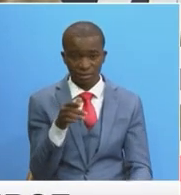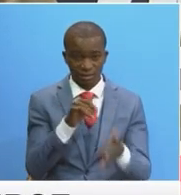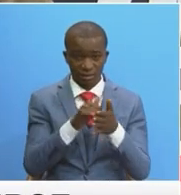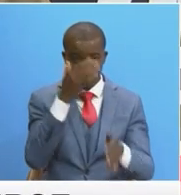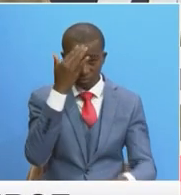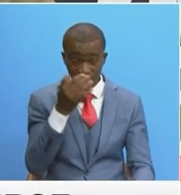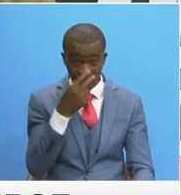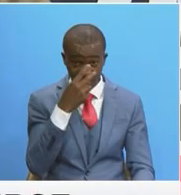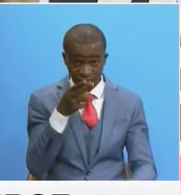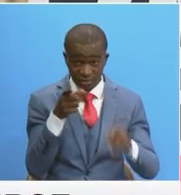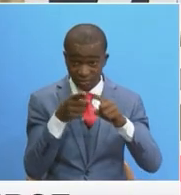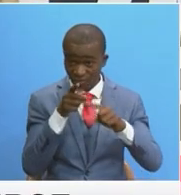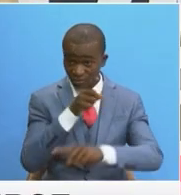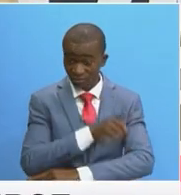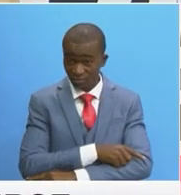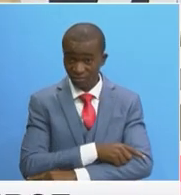by today